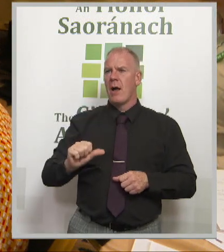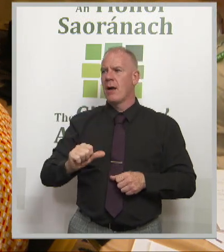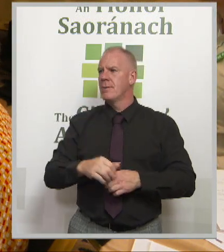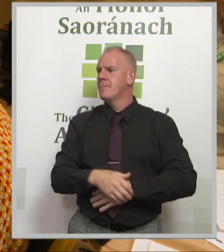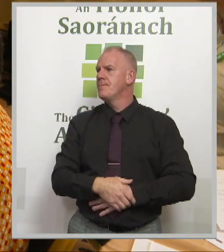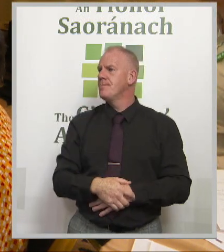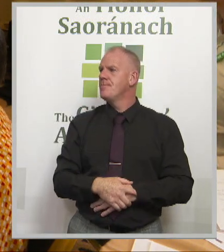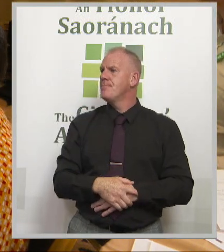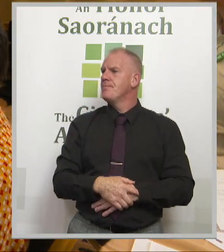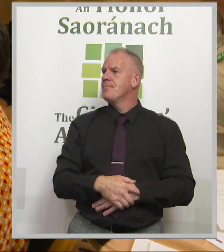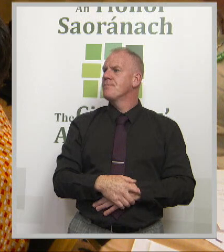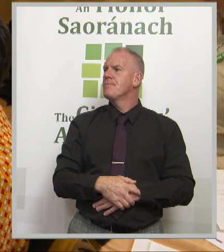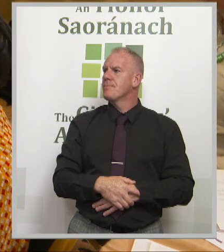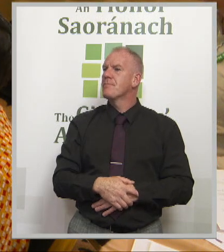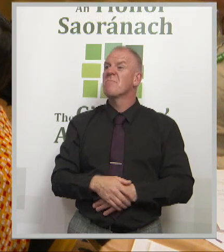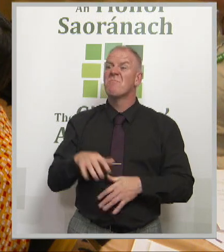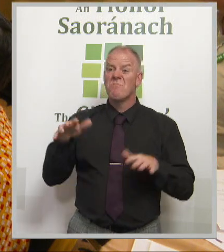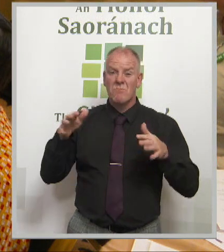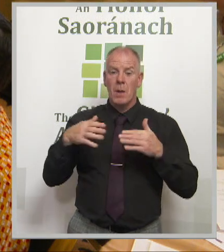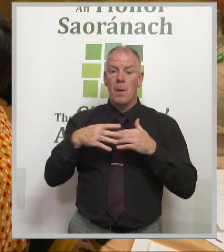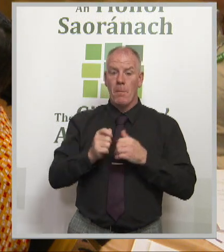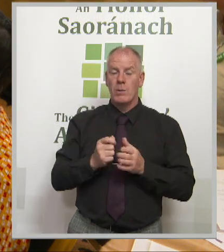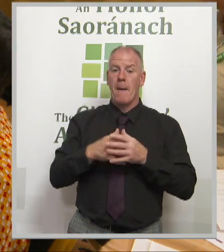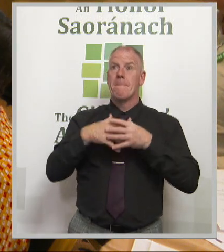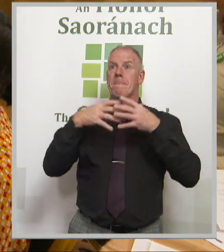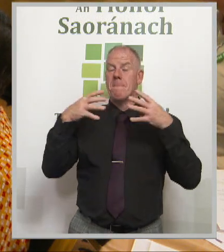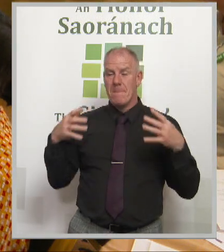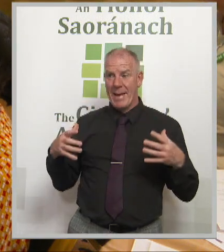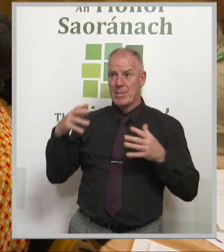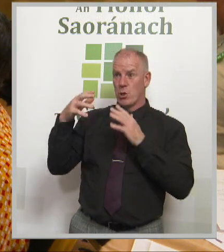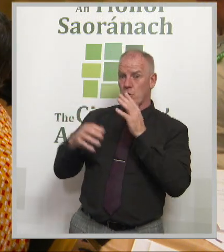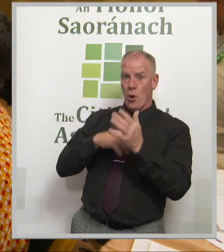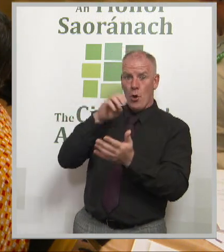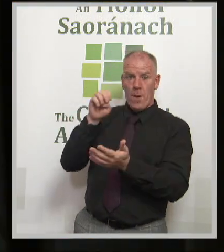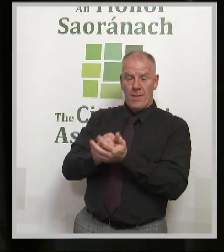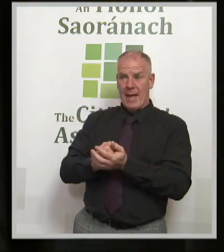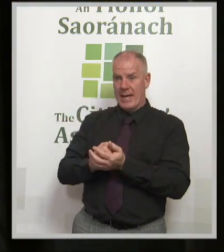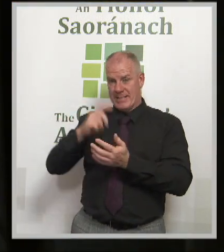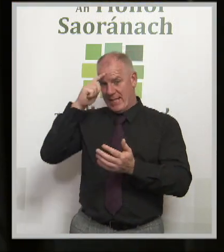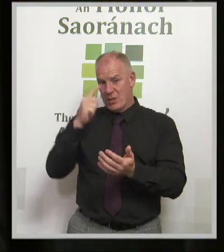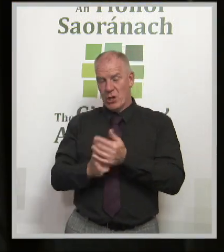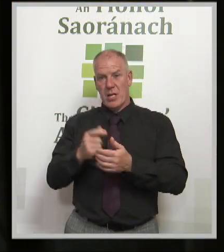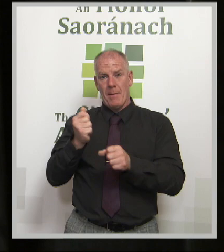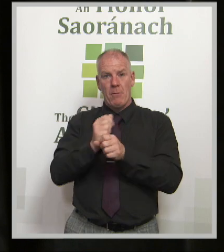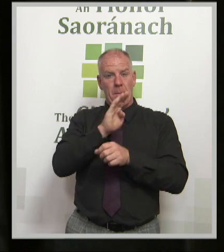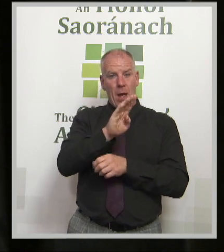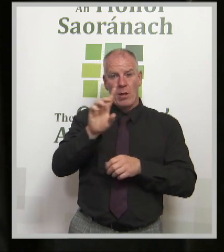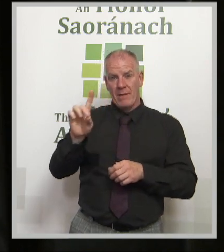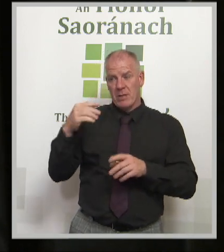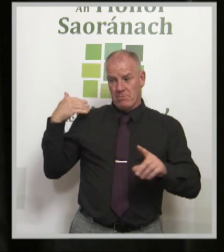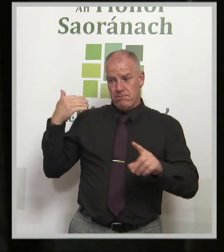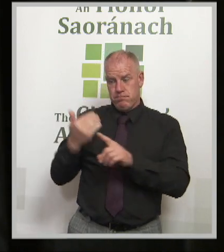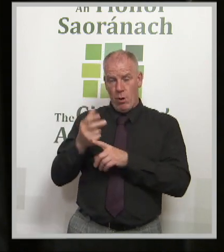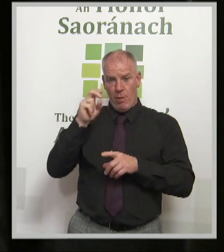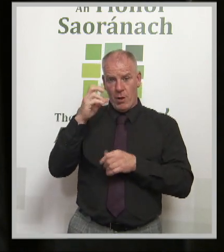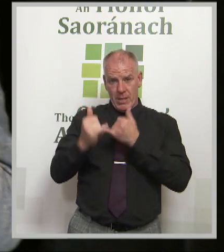had heard of Natura 2000, which is probably the most significant European undertaking for biodiversity in the last 30 years?